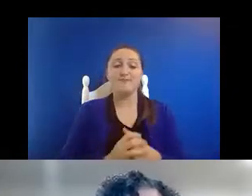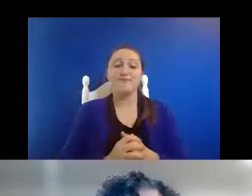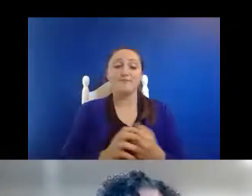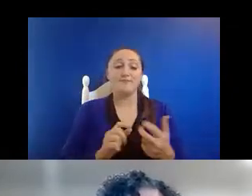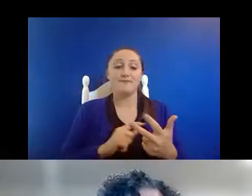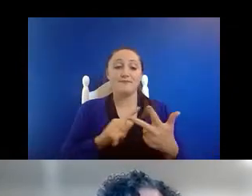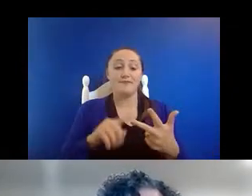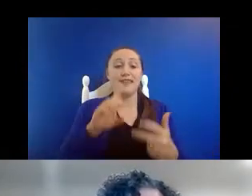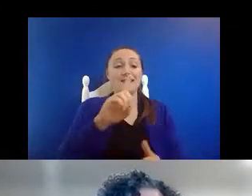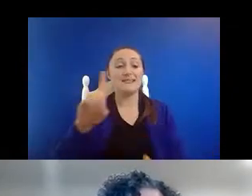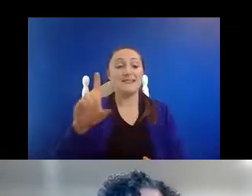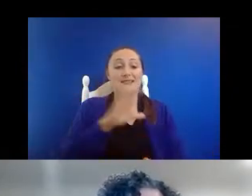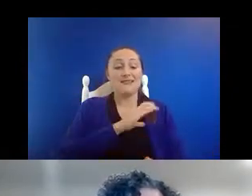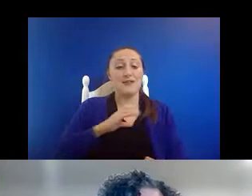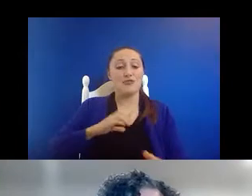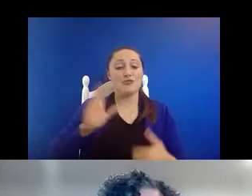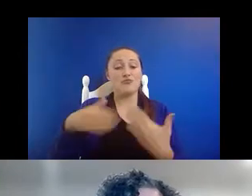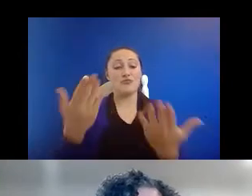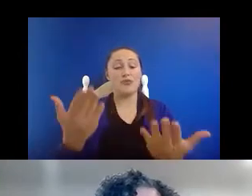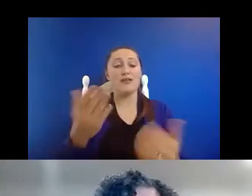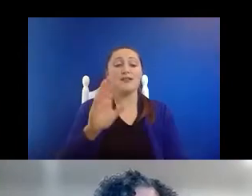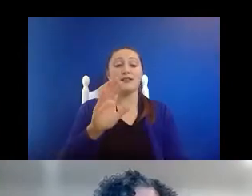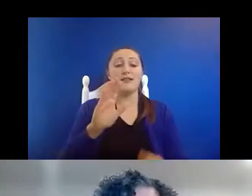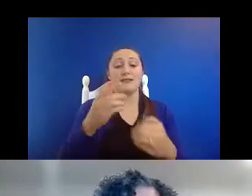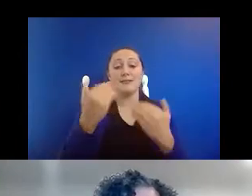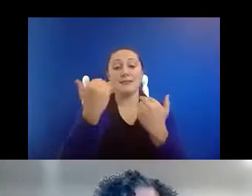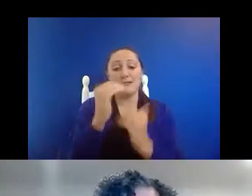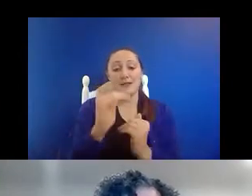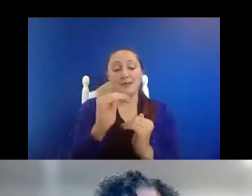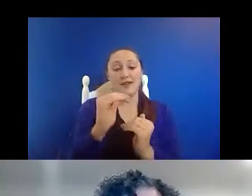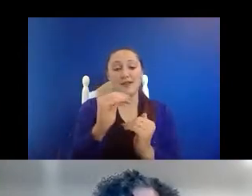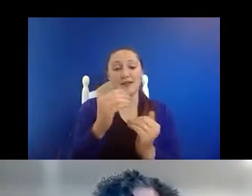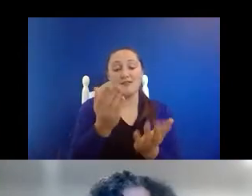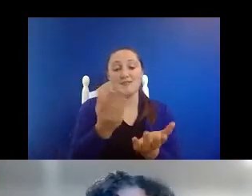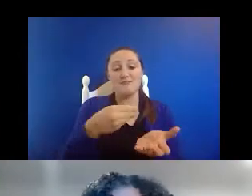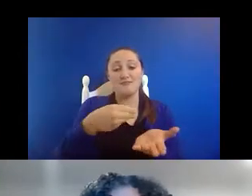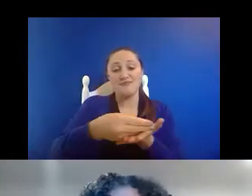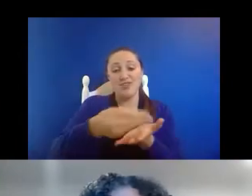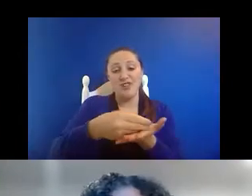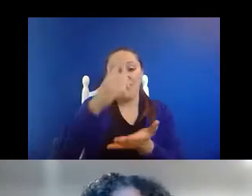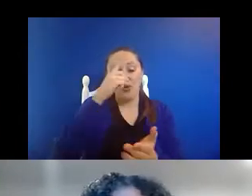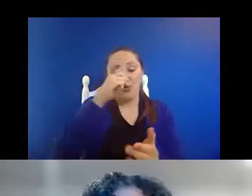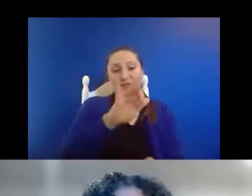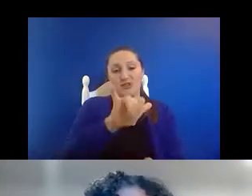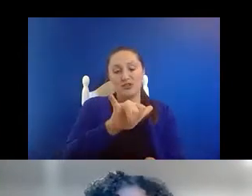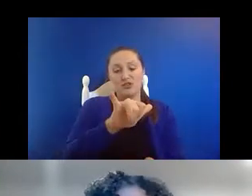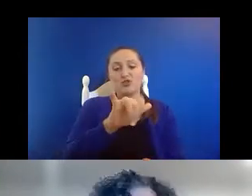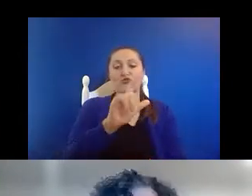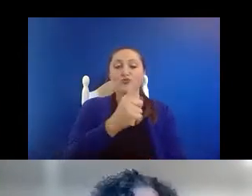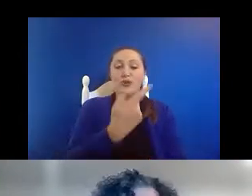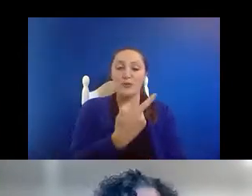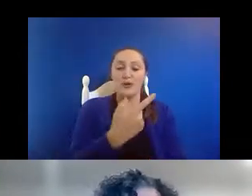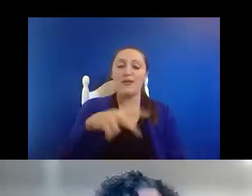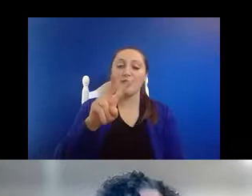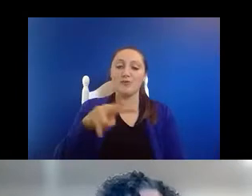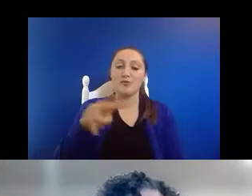DD Council has provided limited funding in fiscal year 21 and 22 to continue the